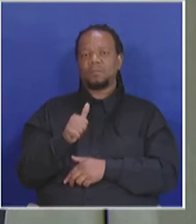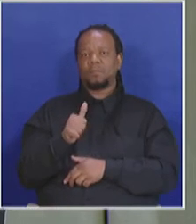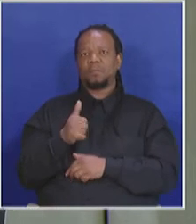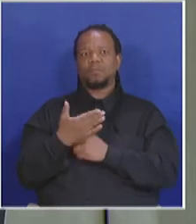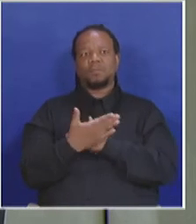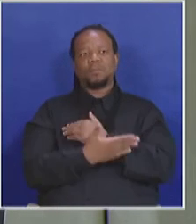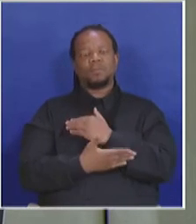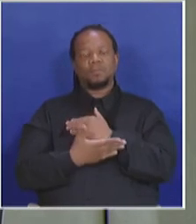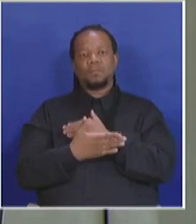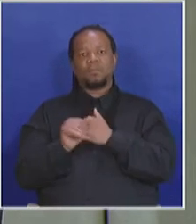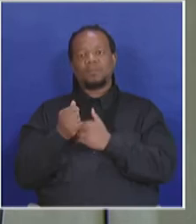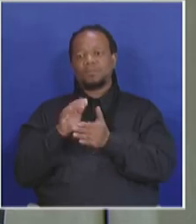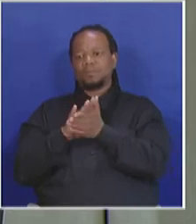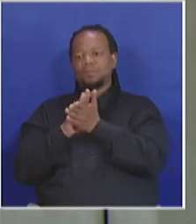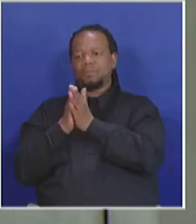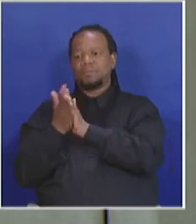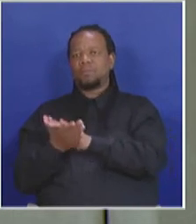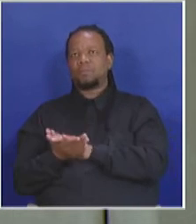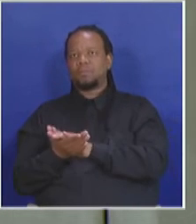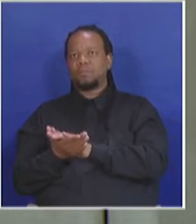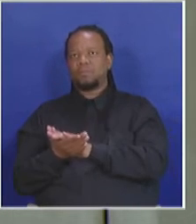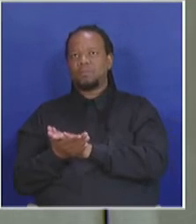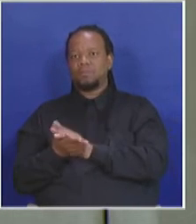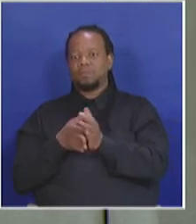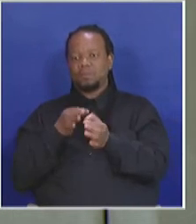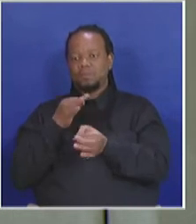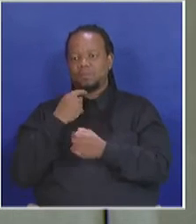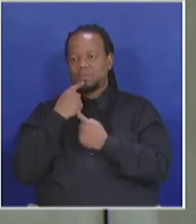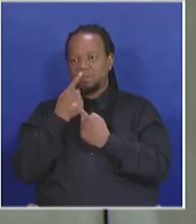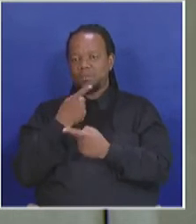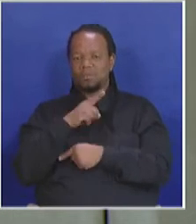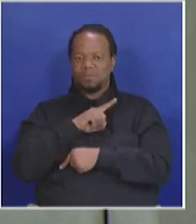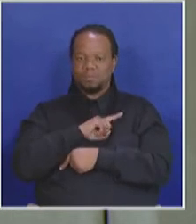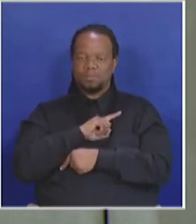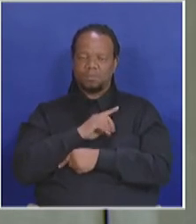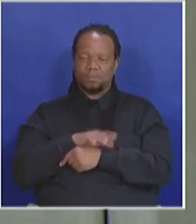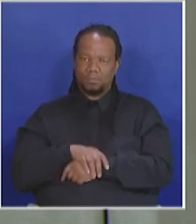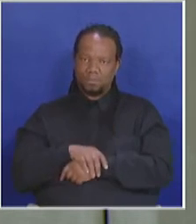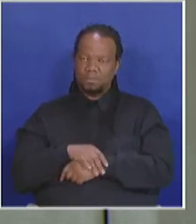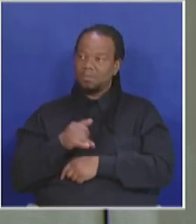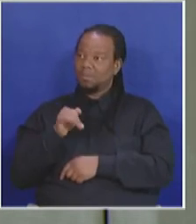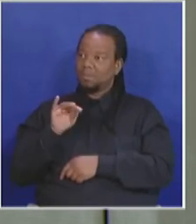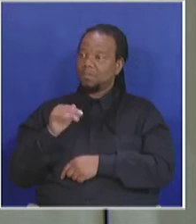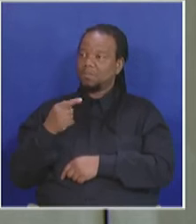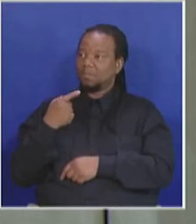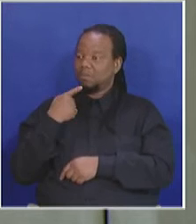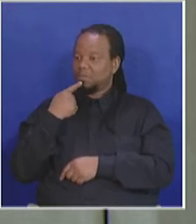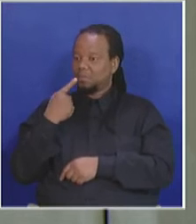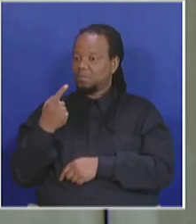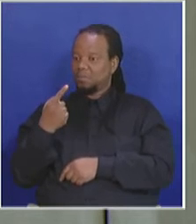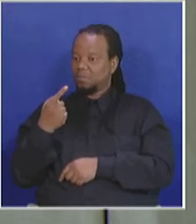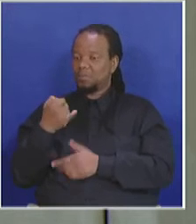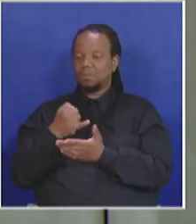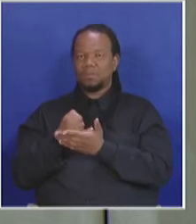burning. Let me tell you why. If it hasn't yet been mentioned or acknowledged in this house,